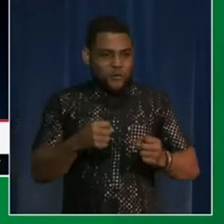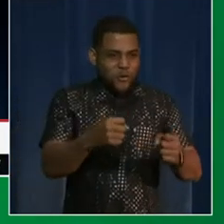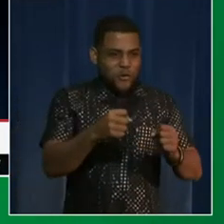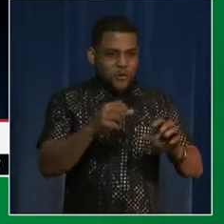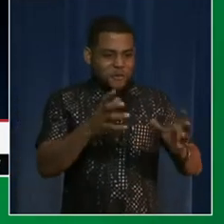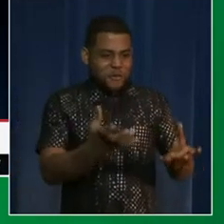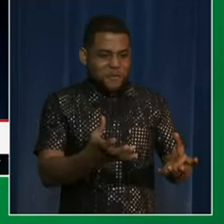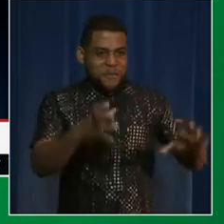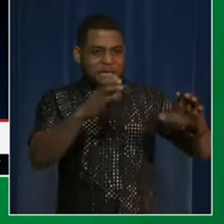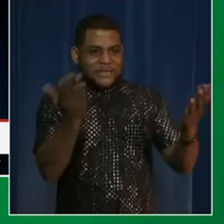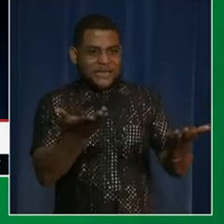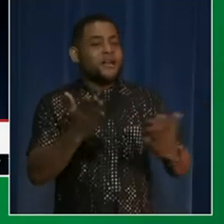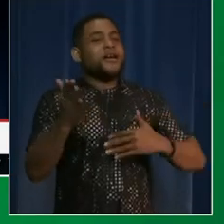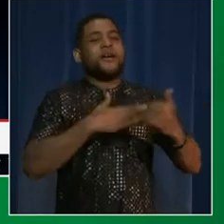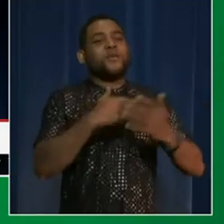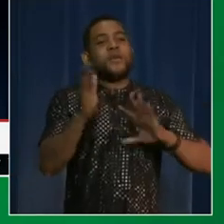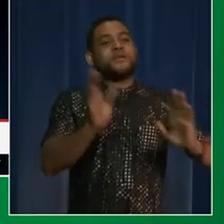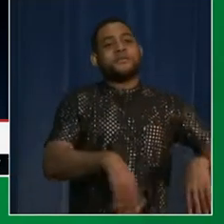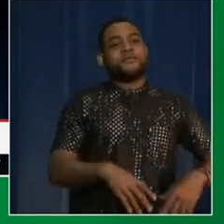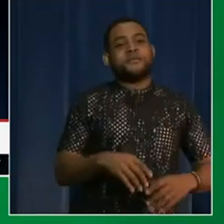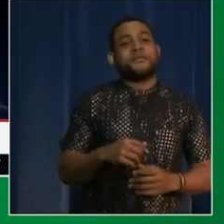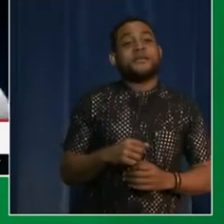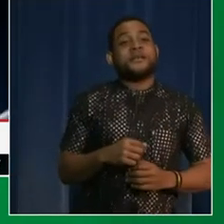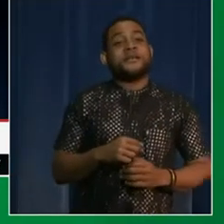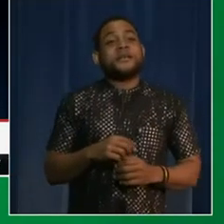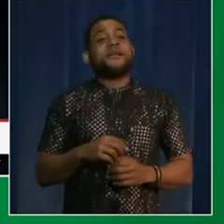Delano Hunter is coming up next, Department of Recreation.